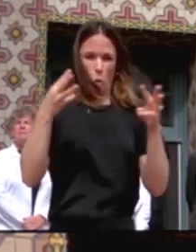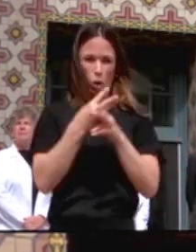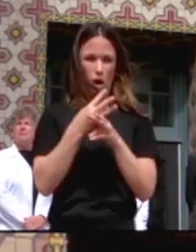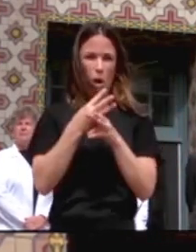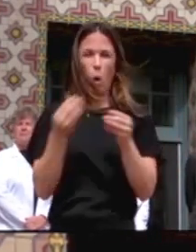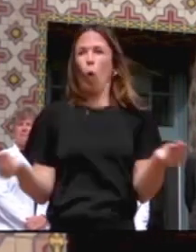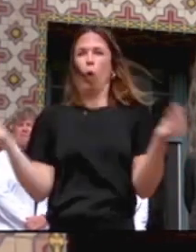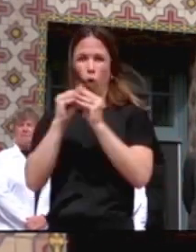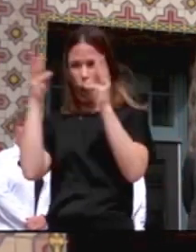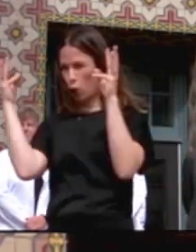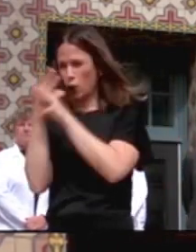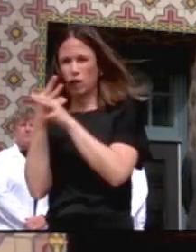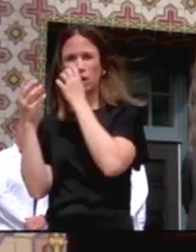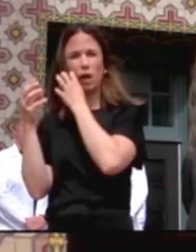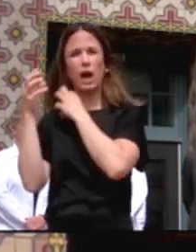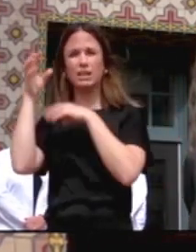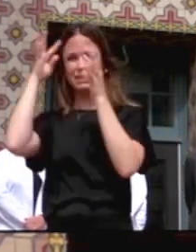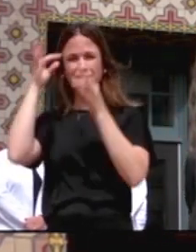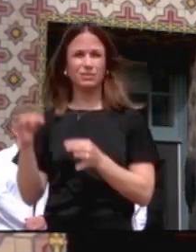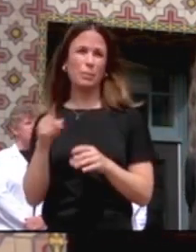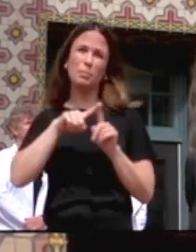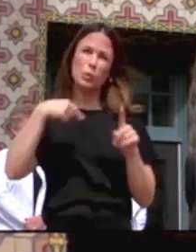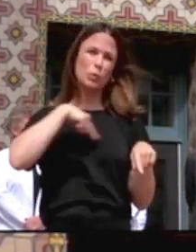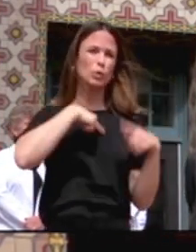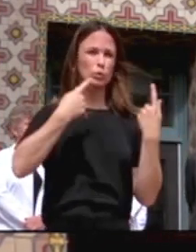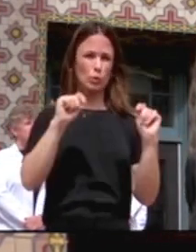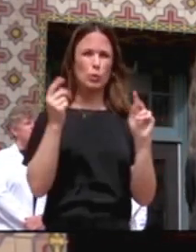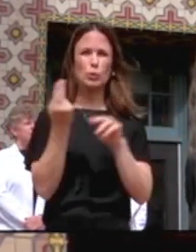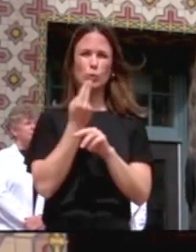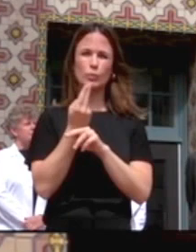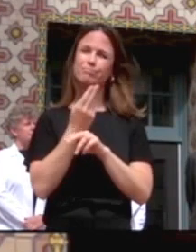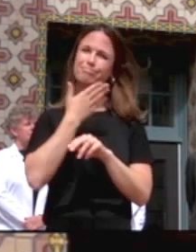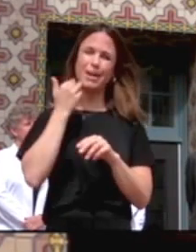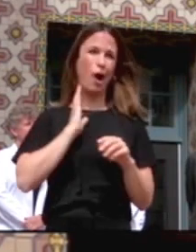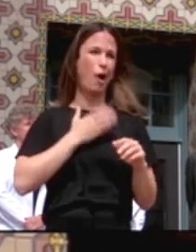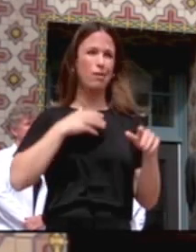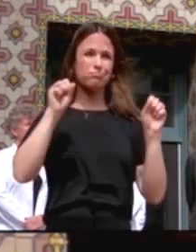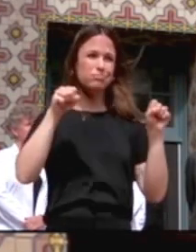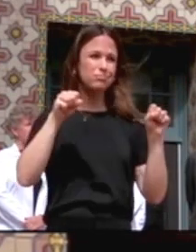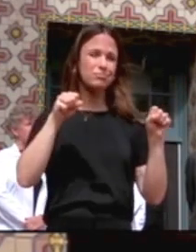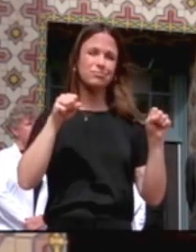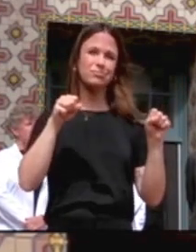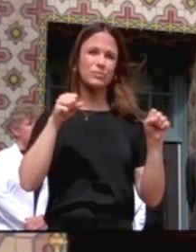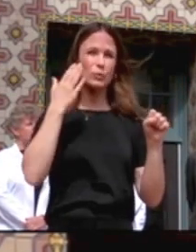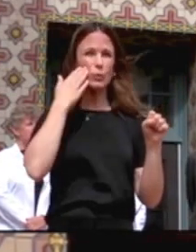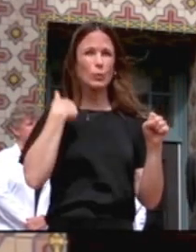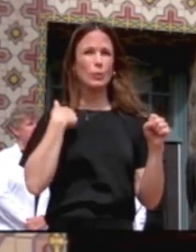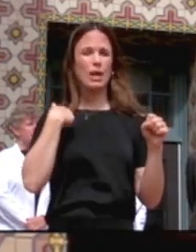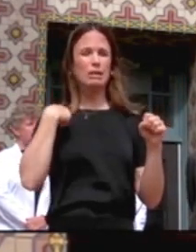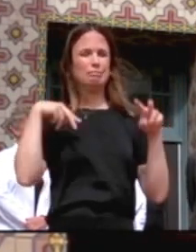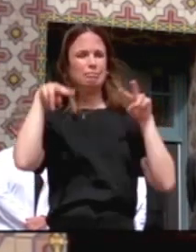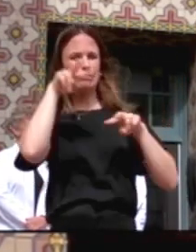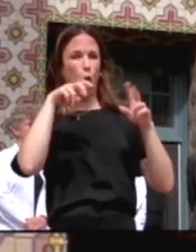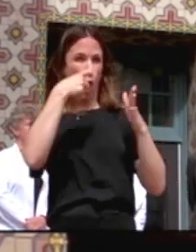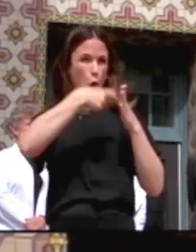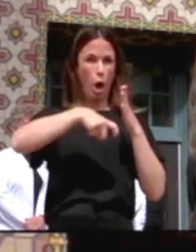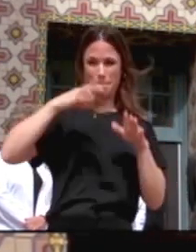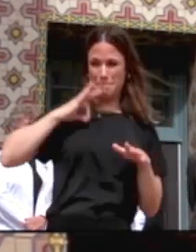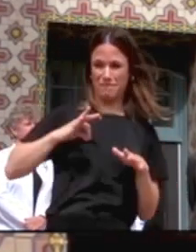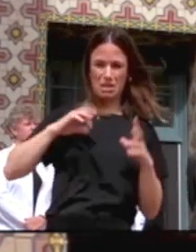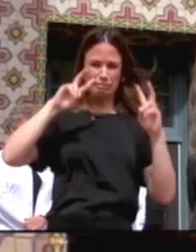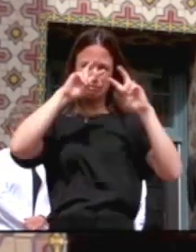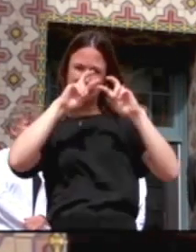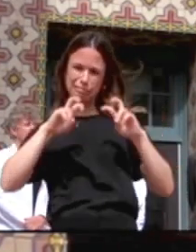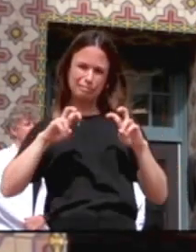decision. What we tried to use to the best of our ability is cost-benefit analysis to make these